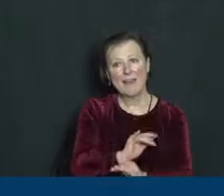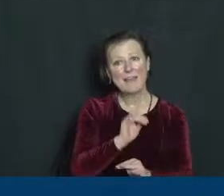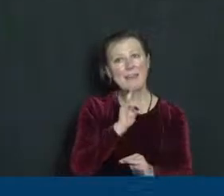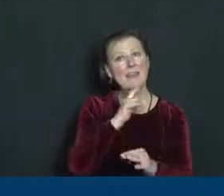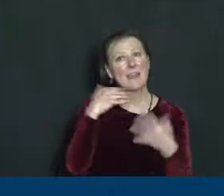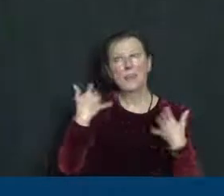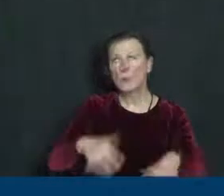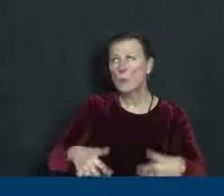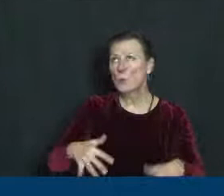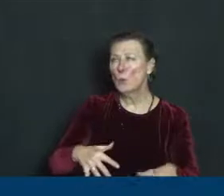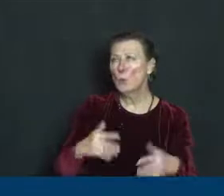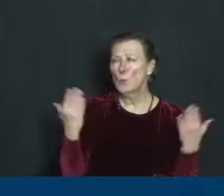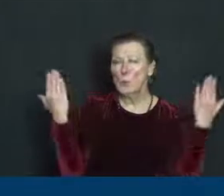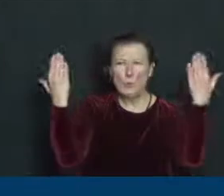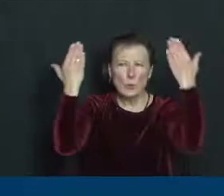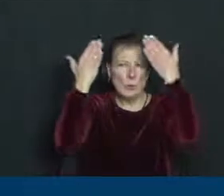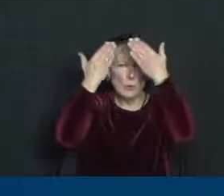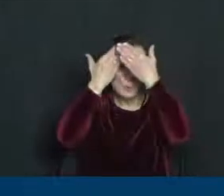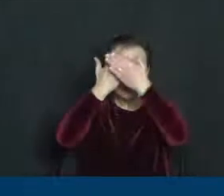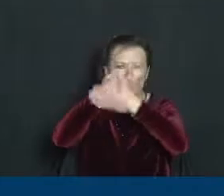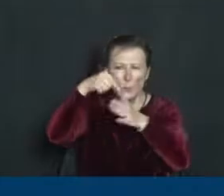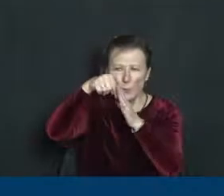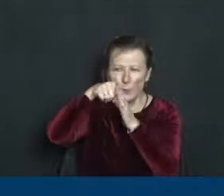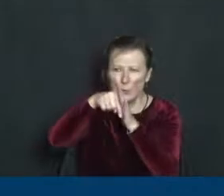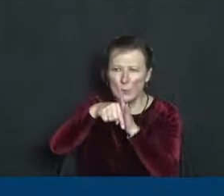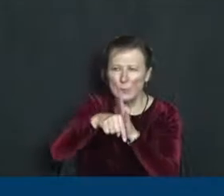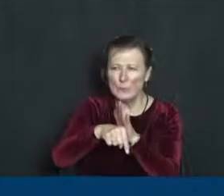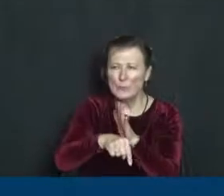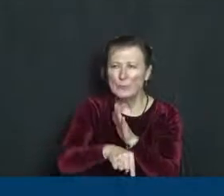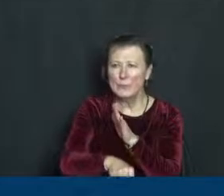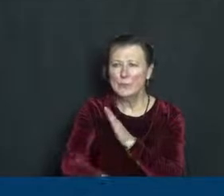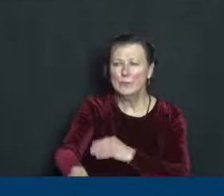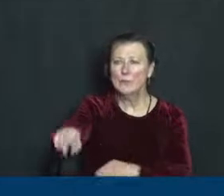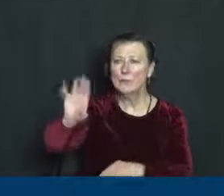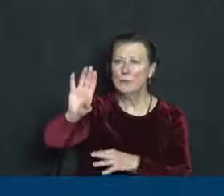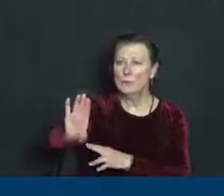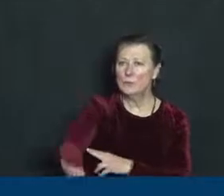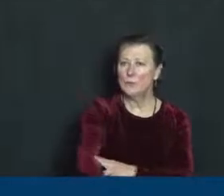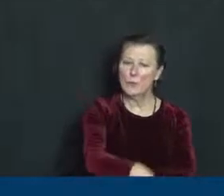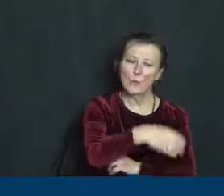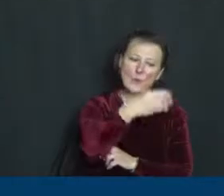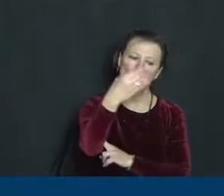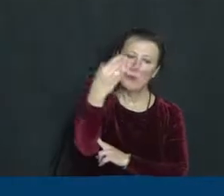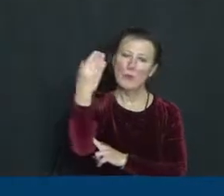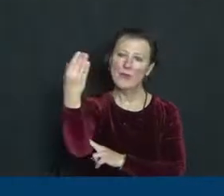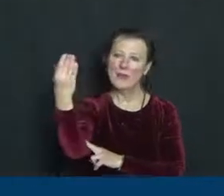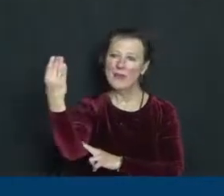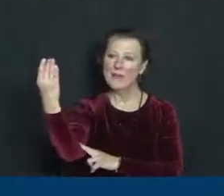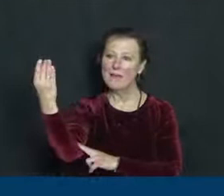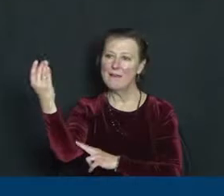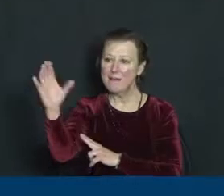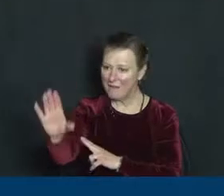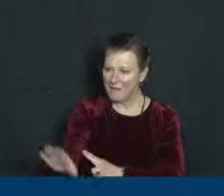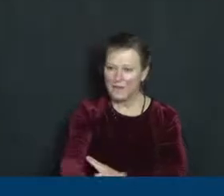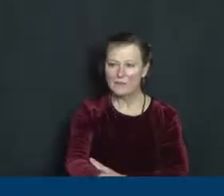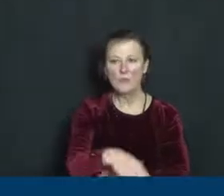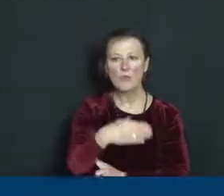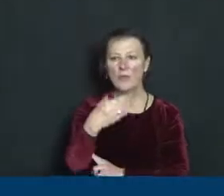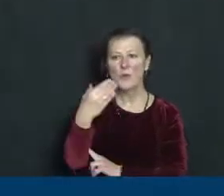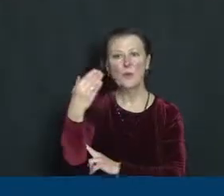night that was so deep. Noel,